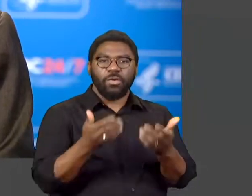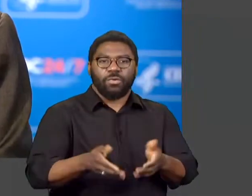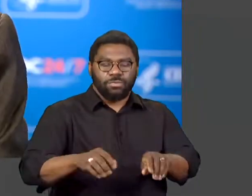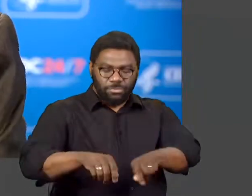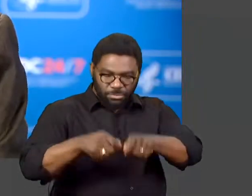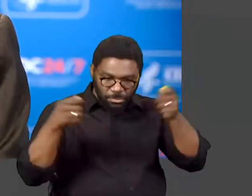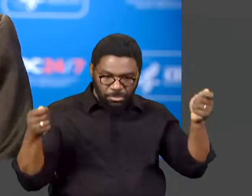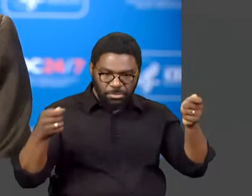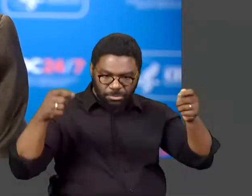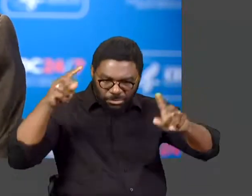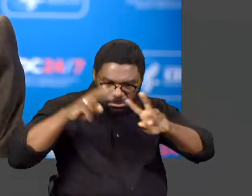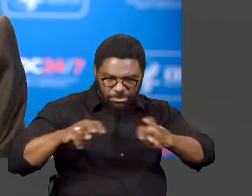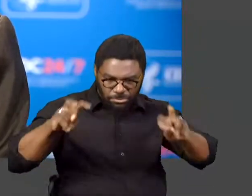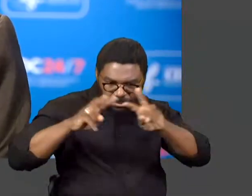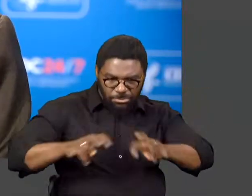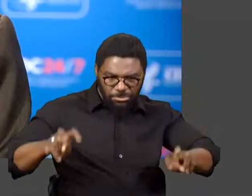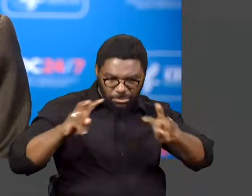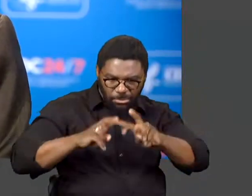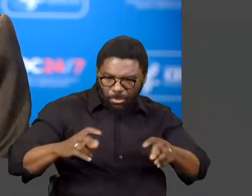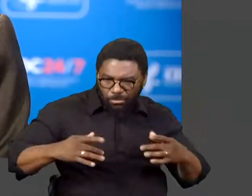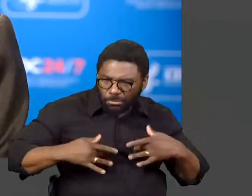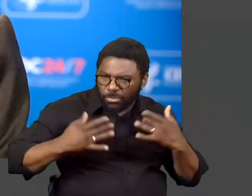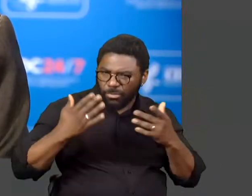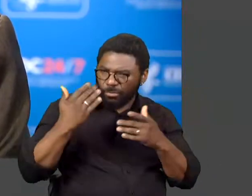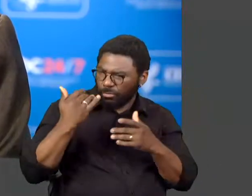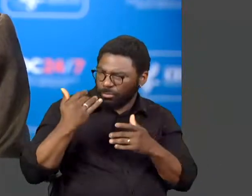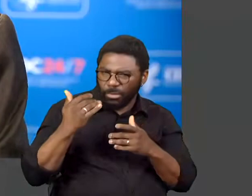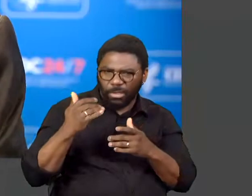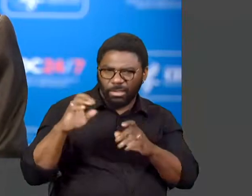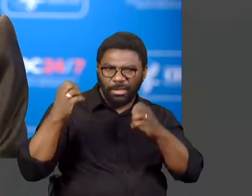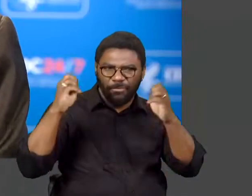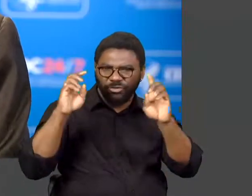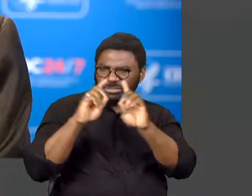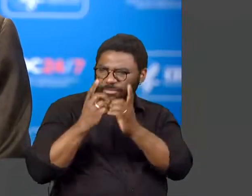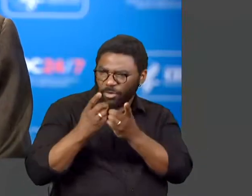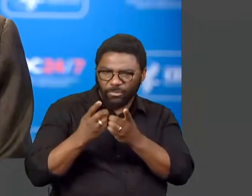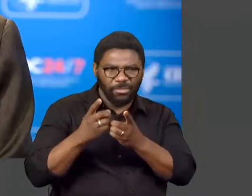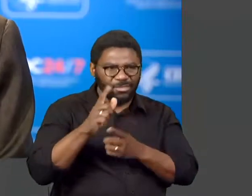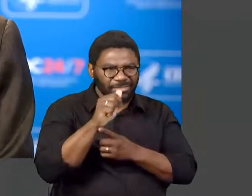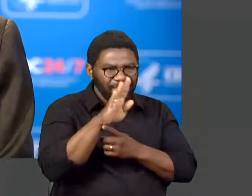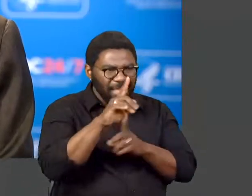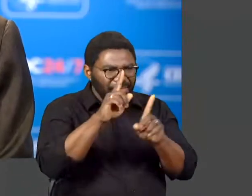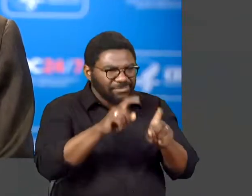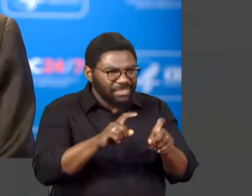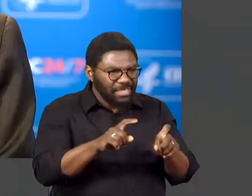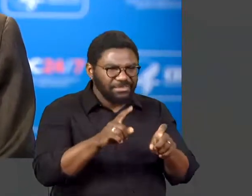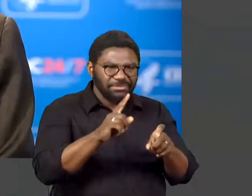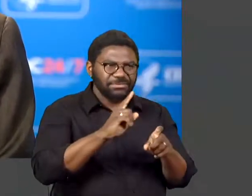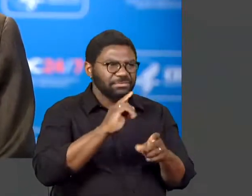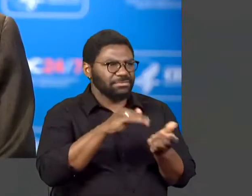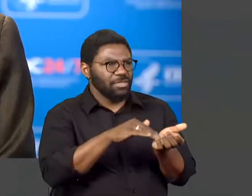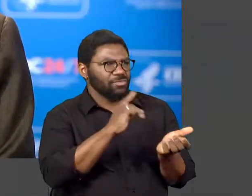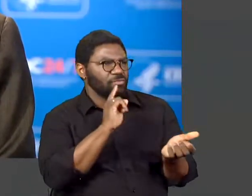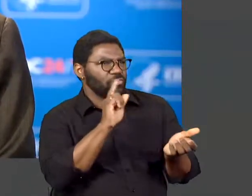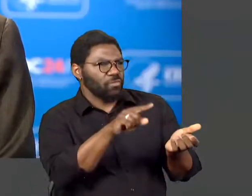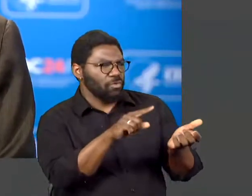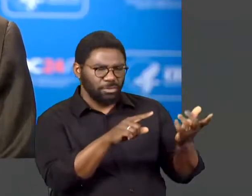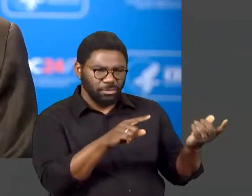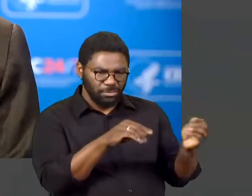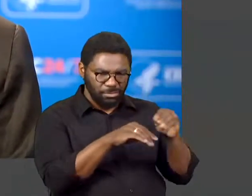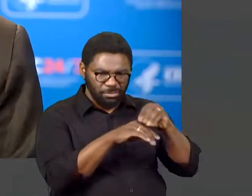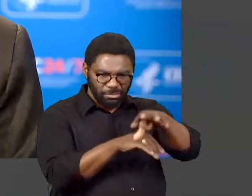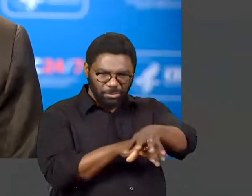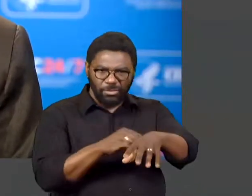looked at what was going on with emergency departments, as well as with laboratory tests that doctors were ordering, to see whether there was